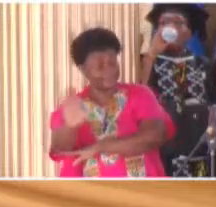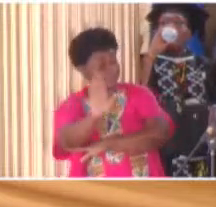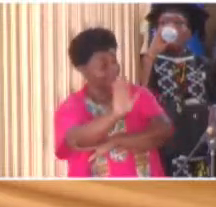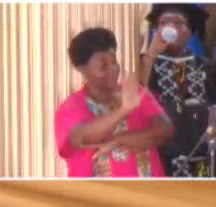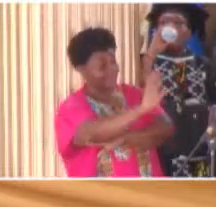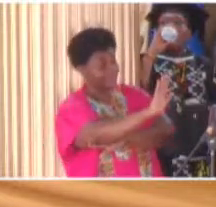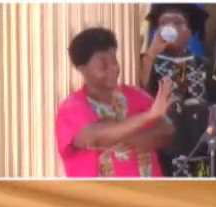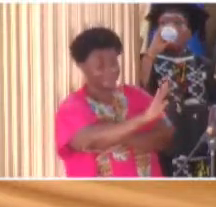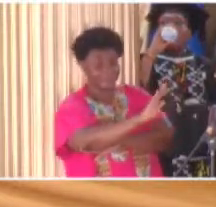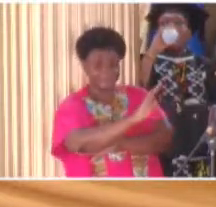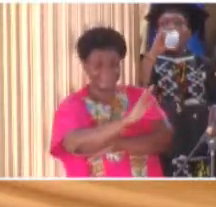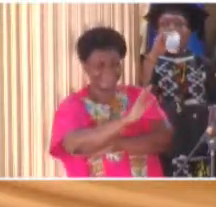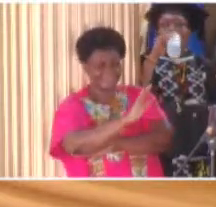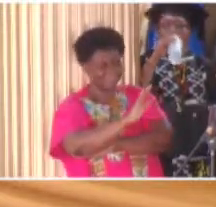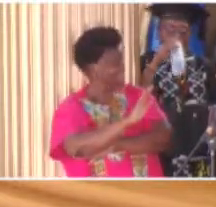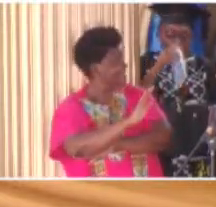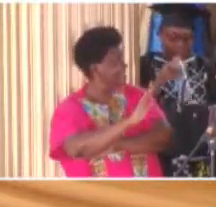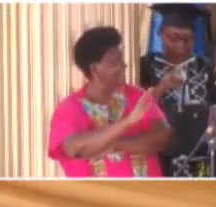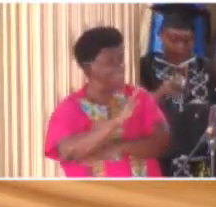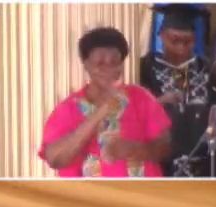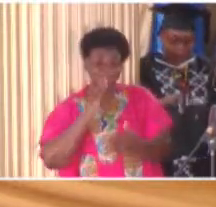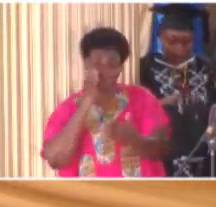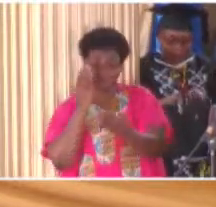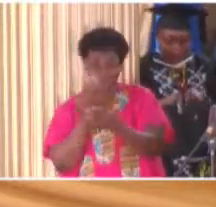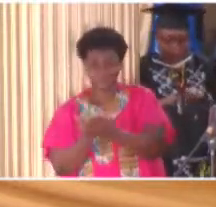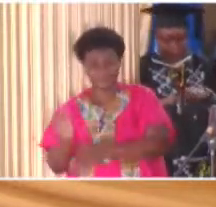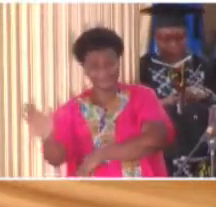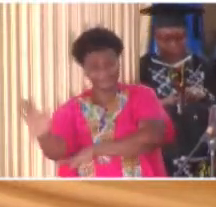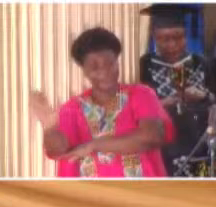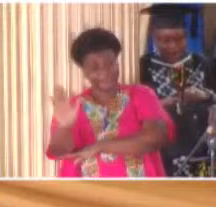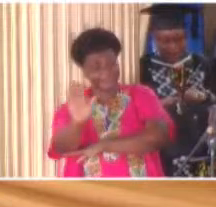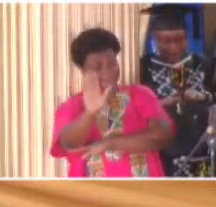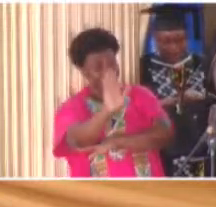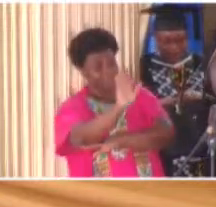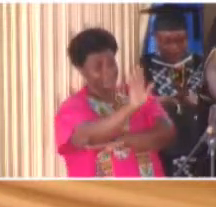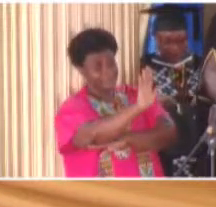I didn't hear the response. Good afternoon.